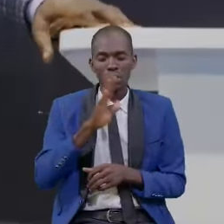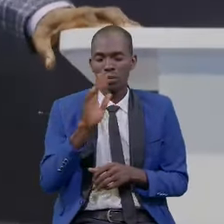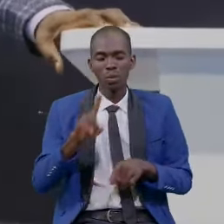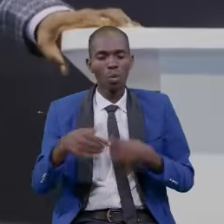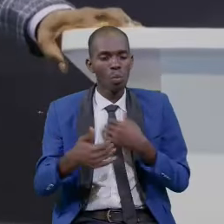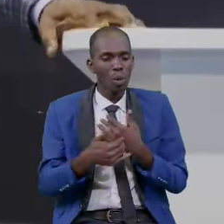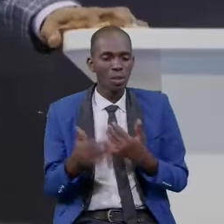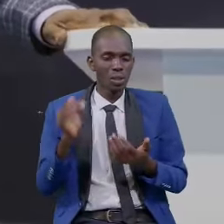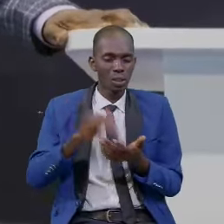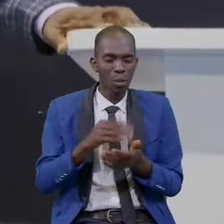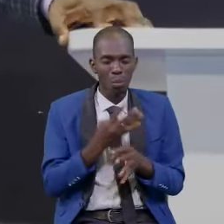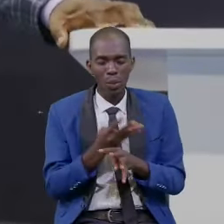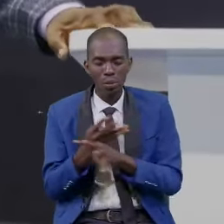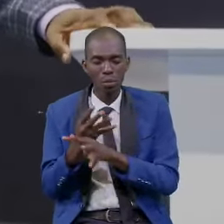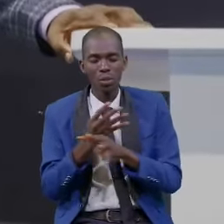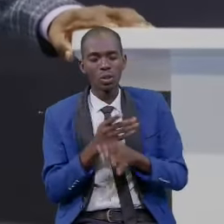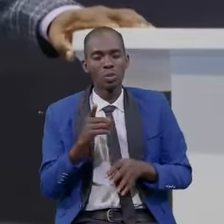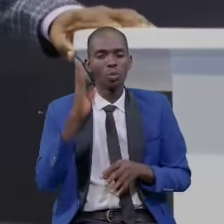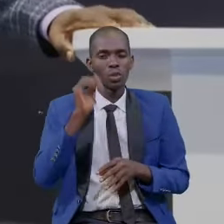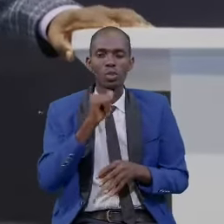again. You'll not be a beggar again.